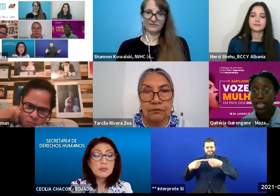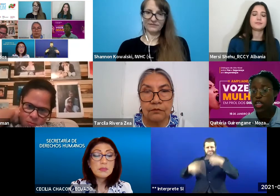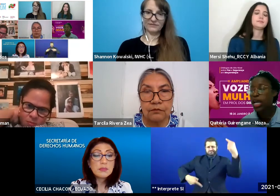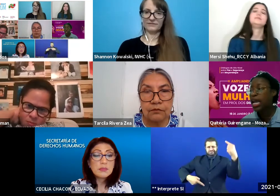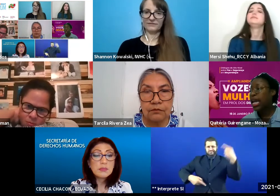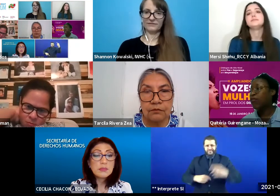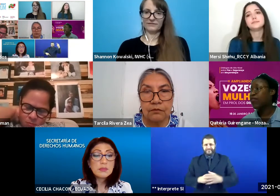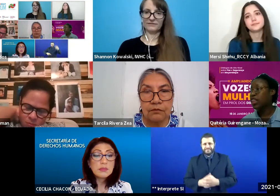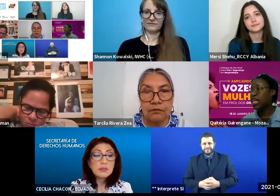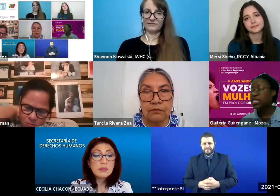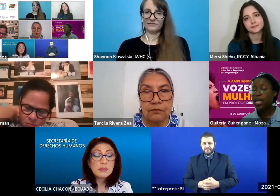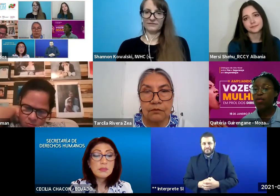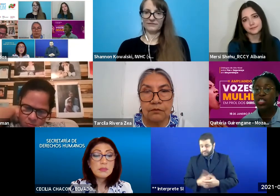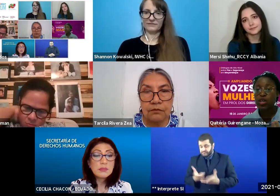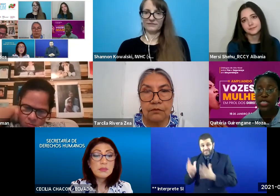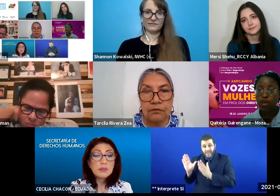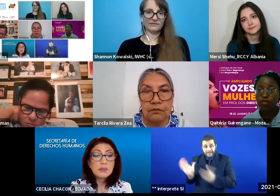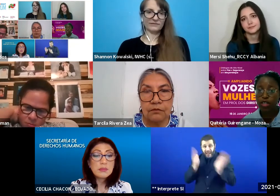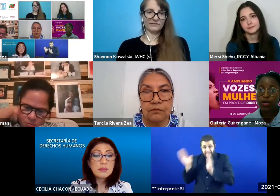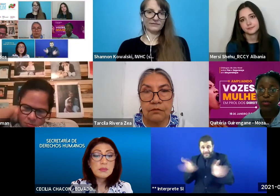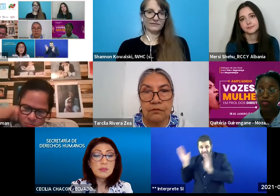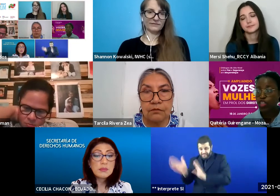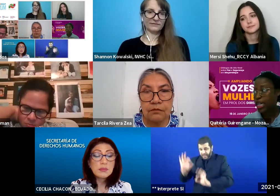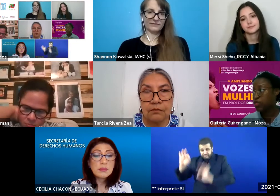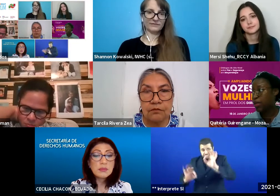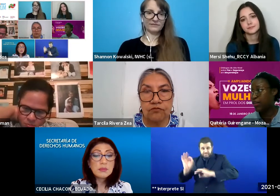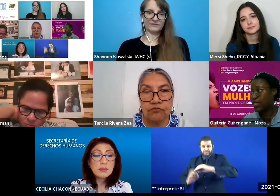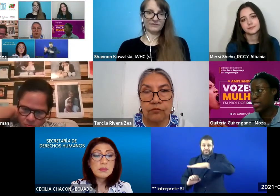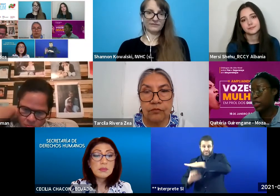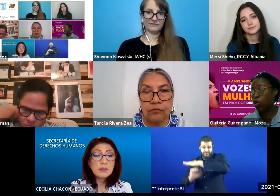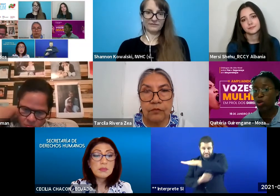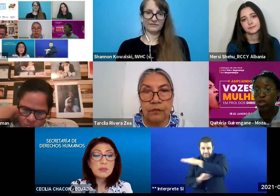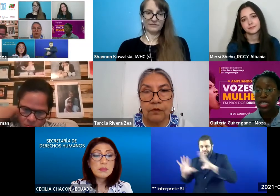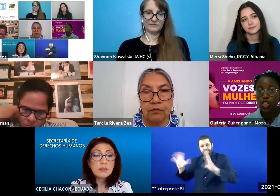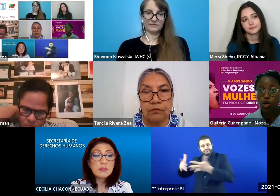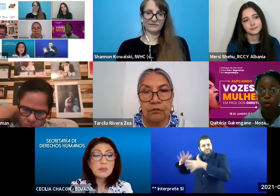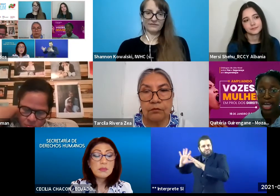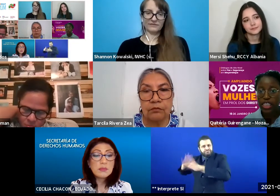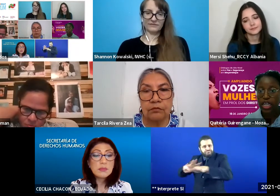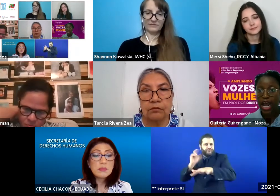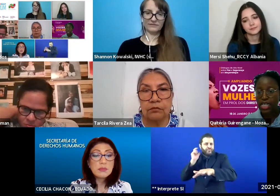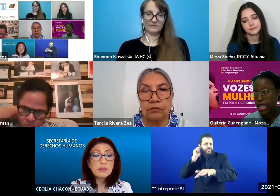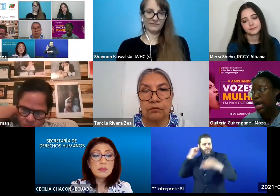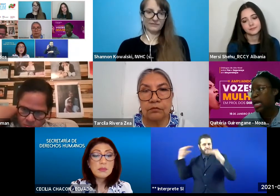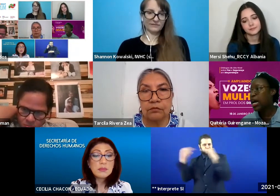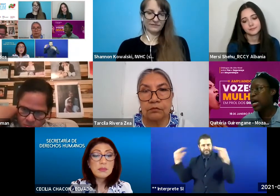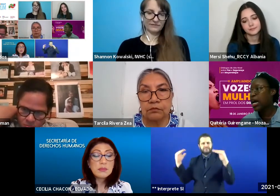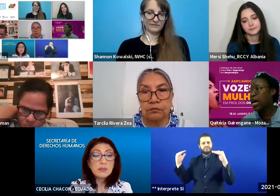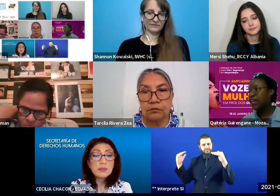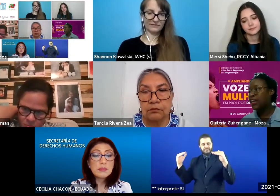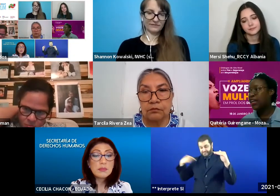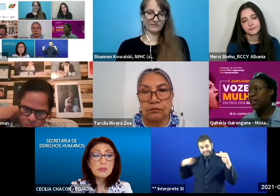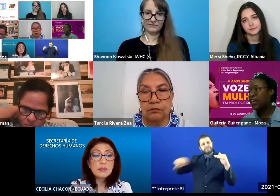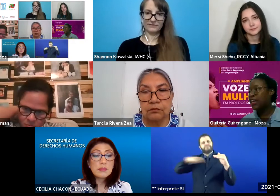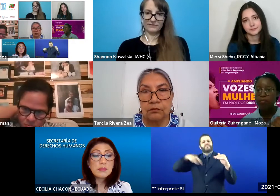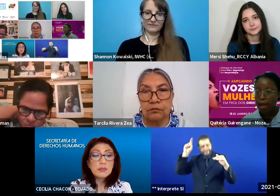same question. And one of the things that our theory of change believes that although there is no magic answer, we